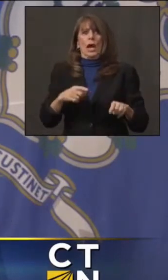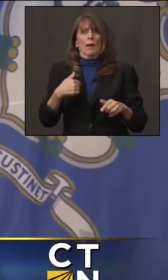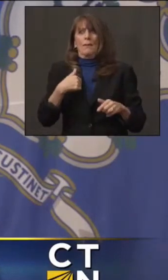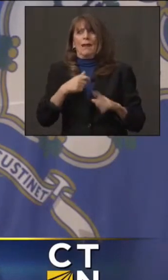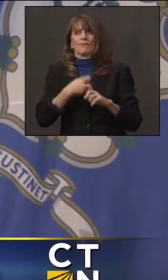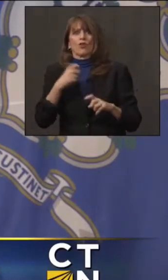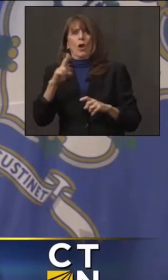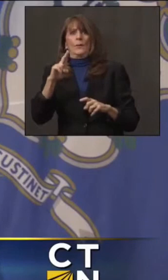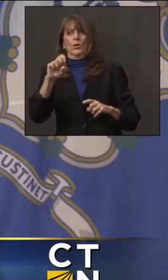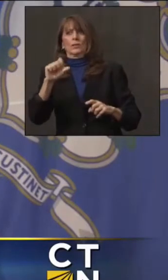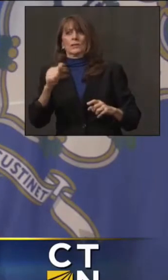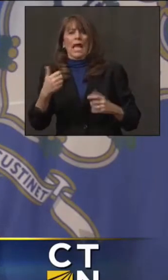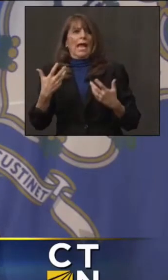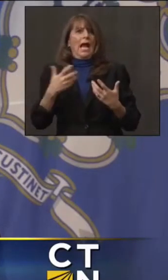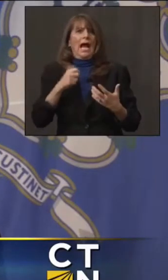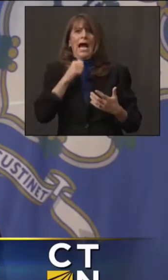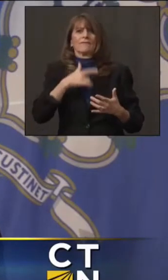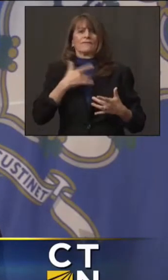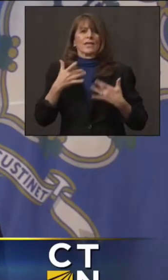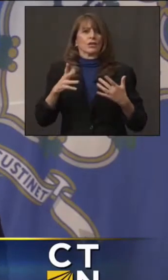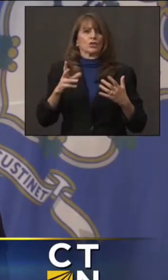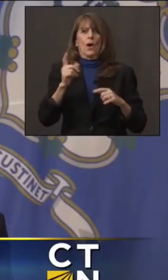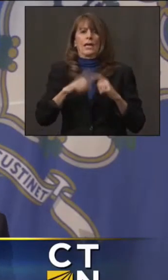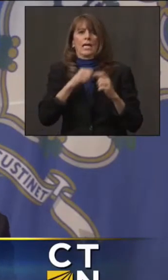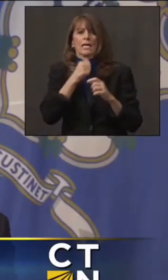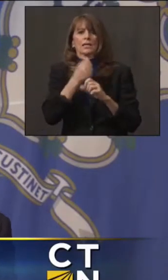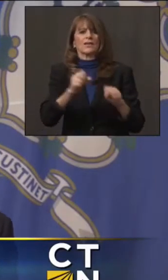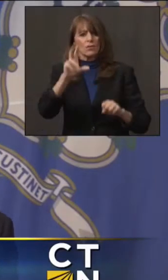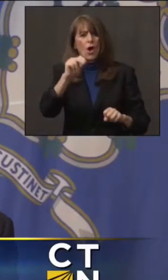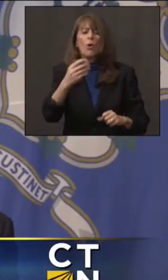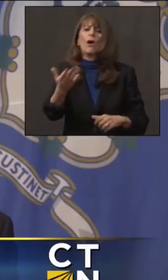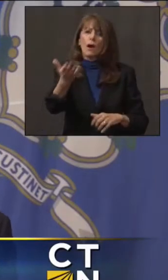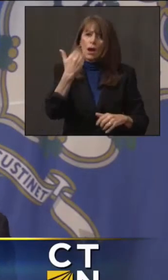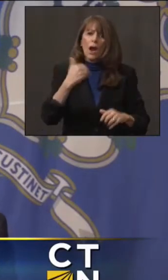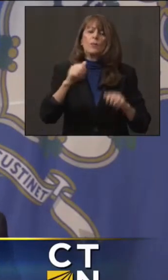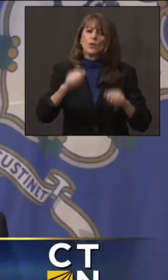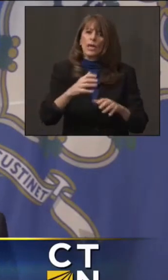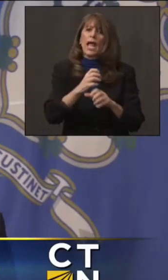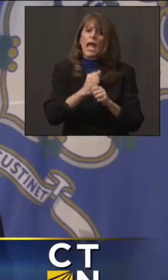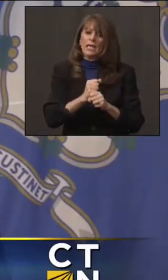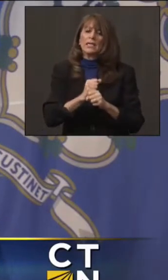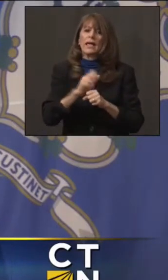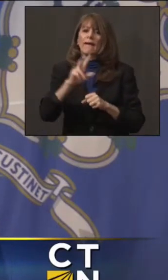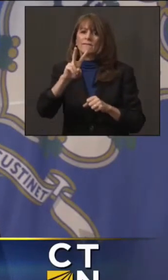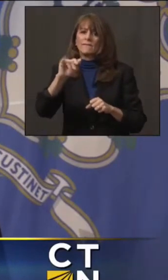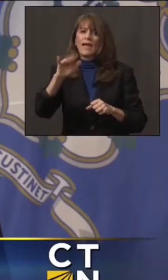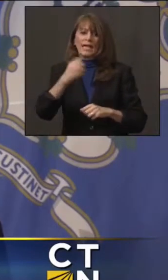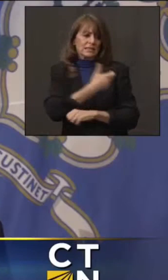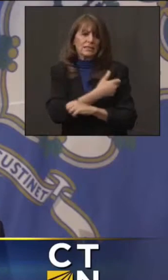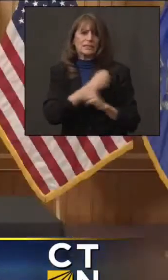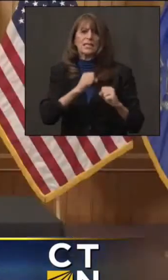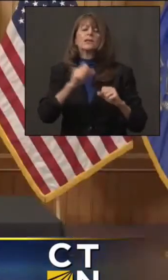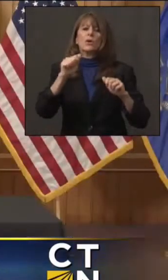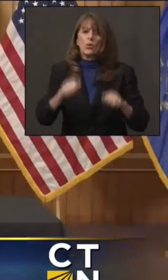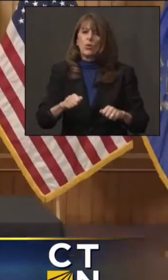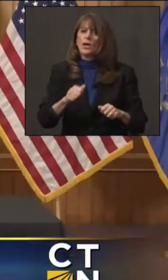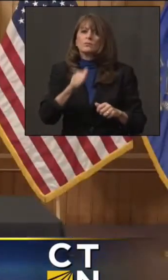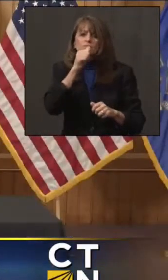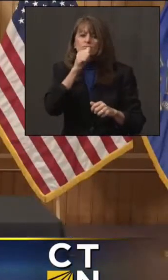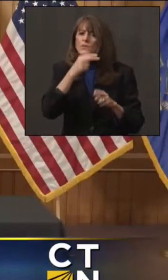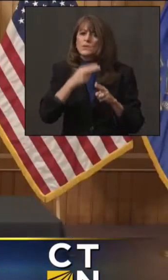and make sure you know you can get this vaccination, get it safely, and get it confidentially. Thank you.